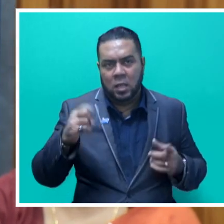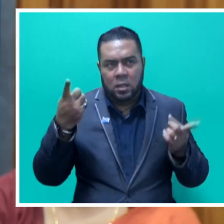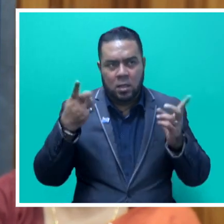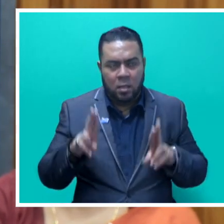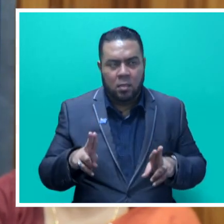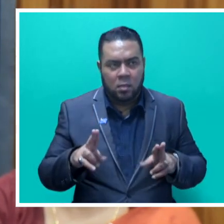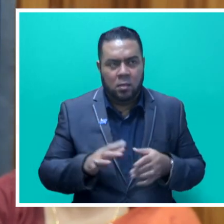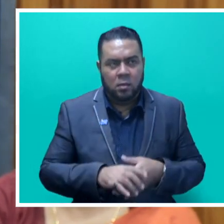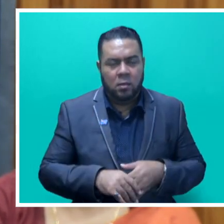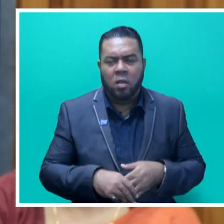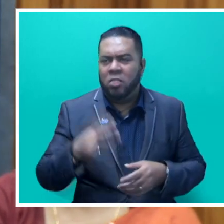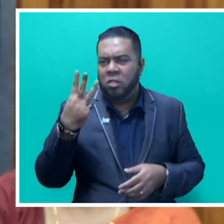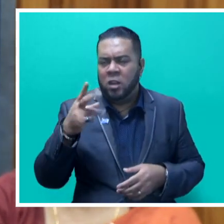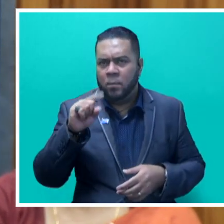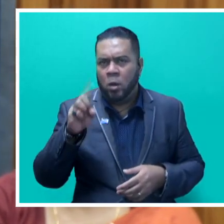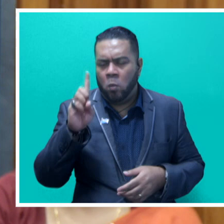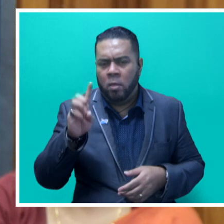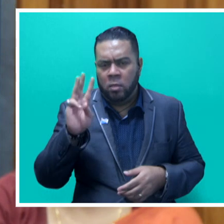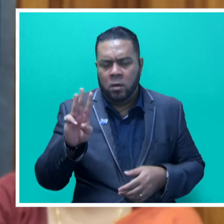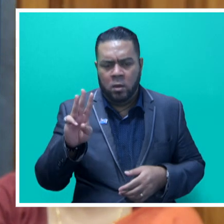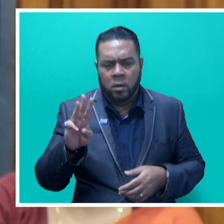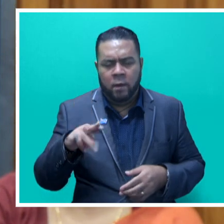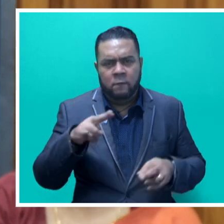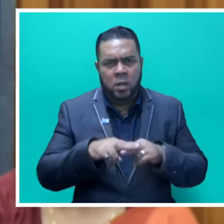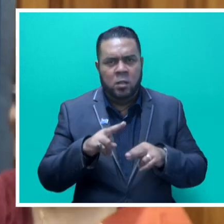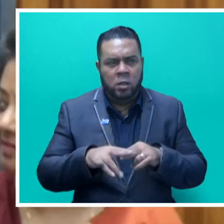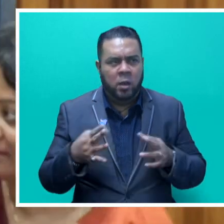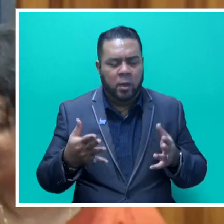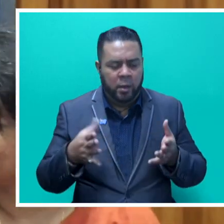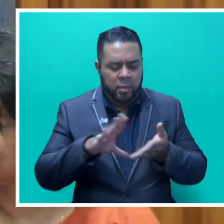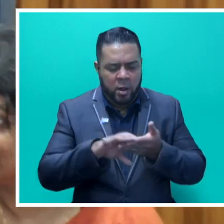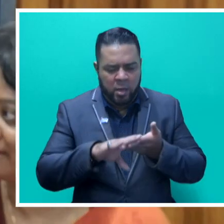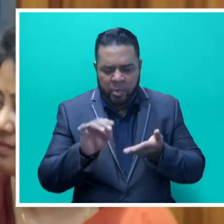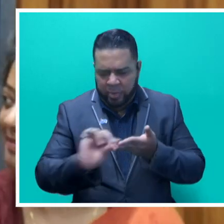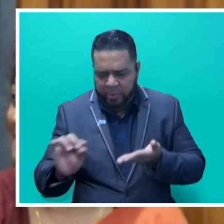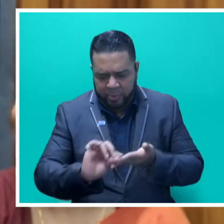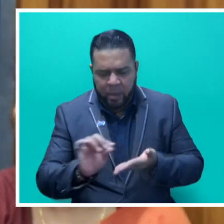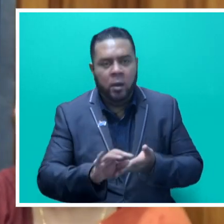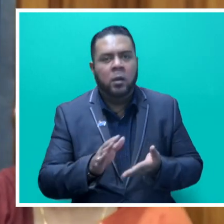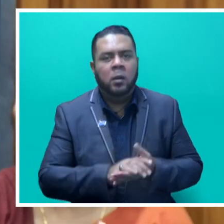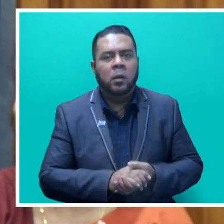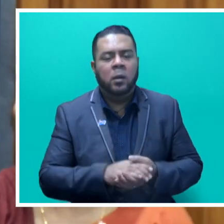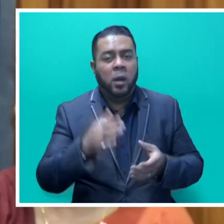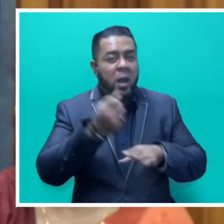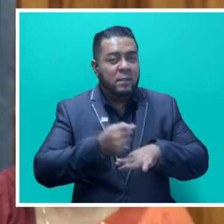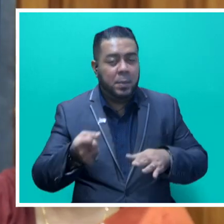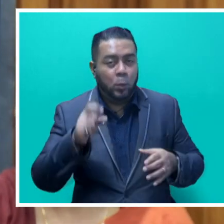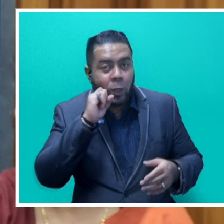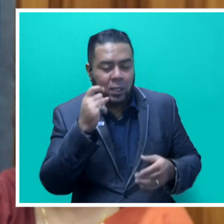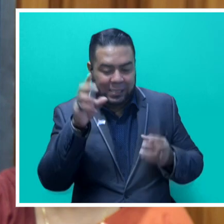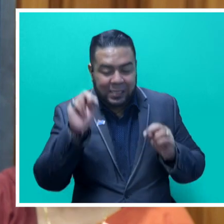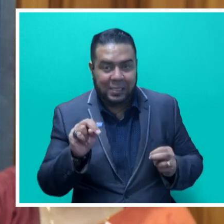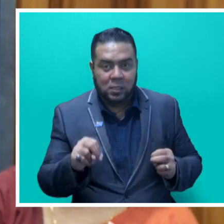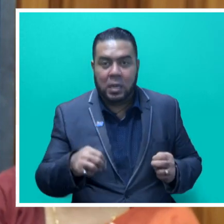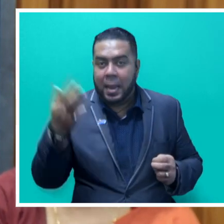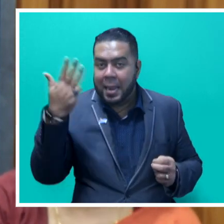damages over 3.13 billion Fiji dollars. The climate vulnerability assessment conducted reveals that the government will require